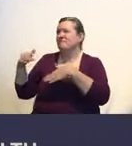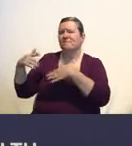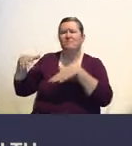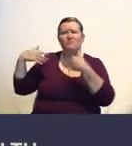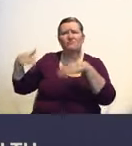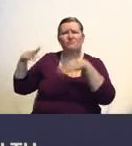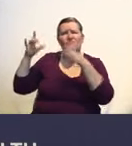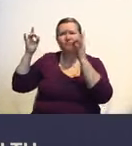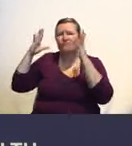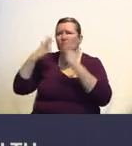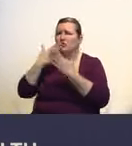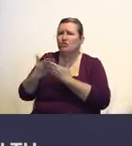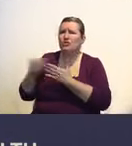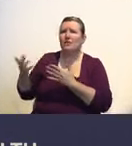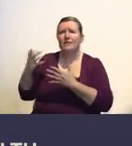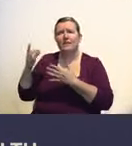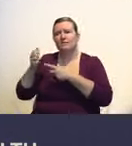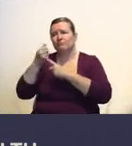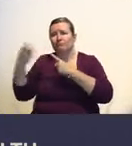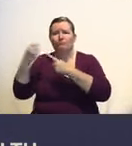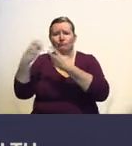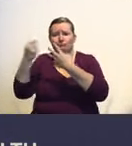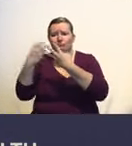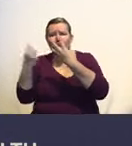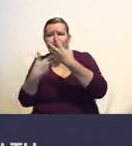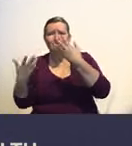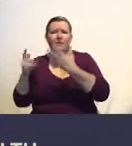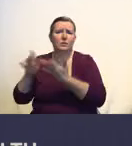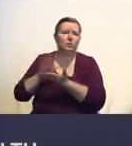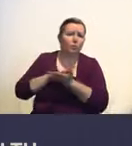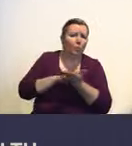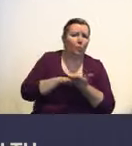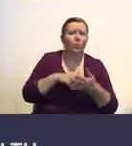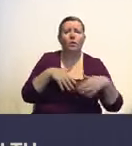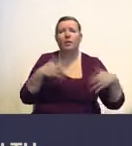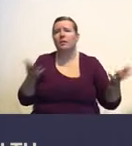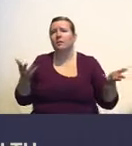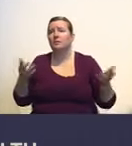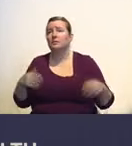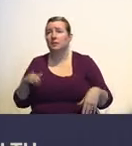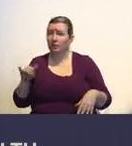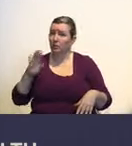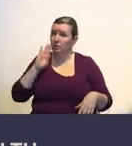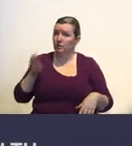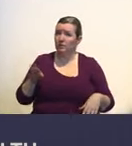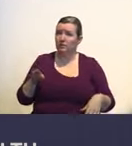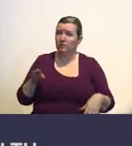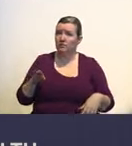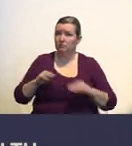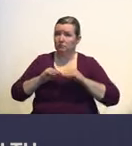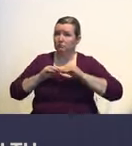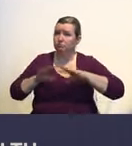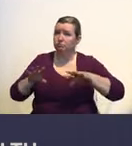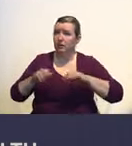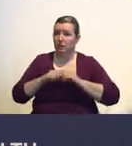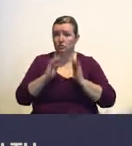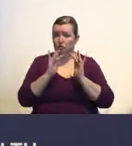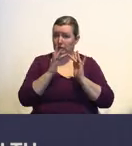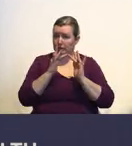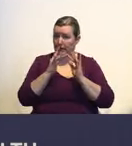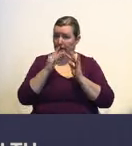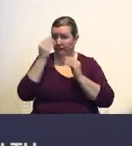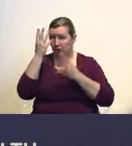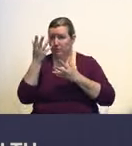you for the color on the guidance on schools. And that's going to be coming out later today, I think. So folks will get a chance to look at